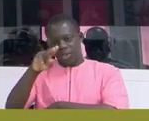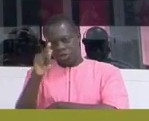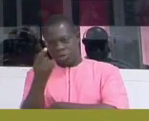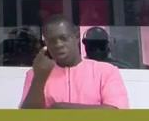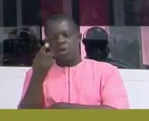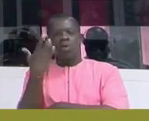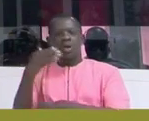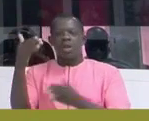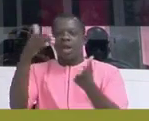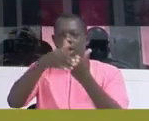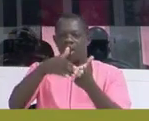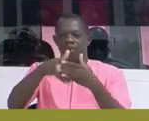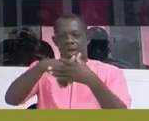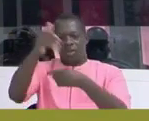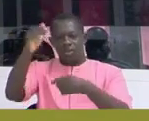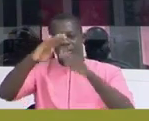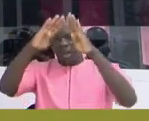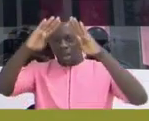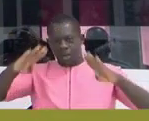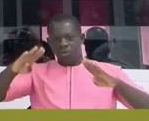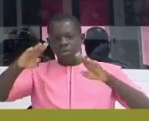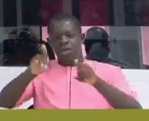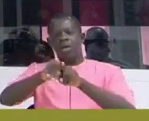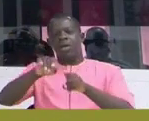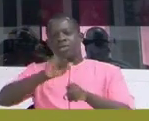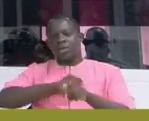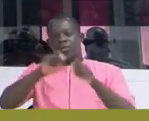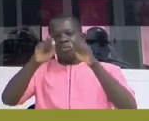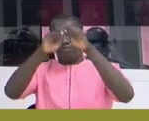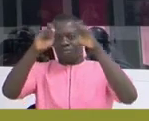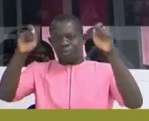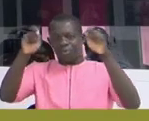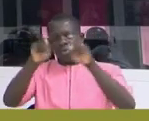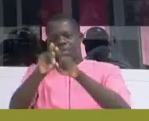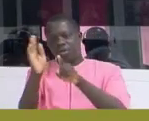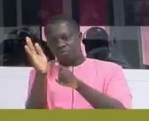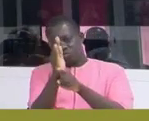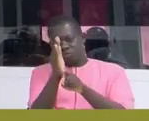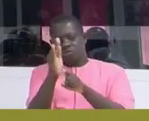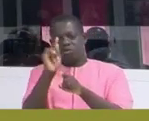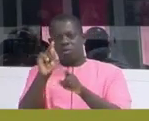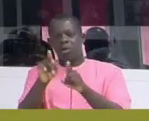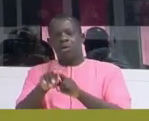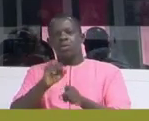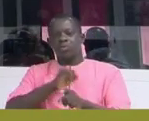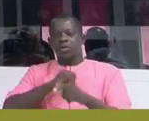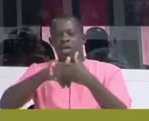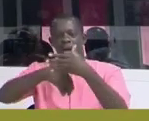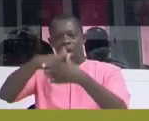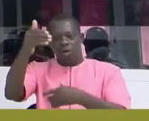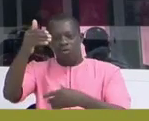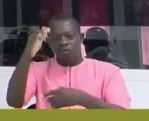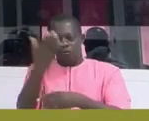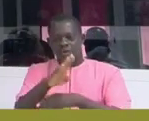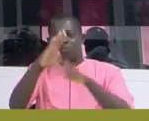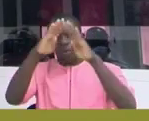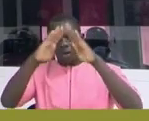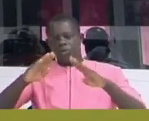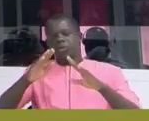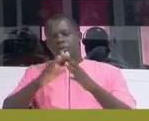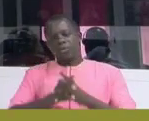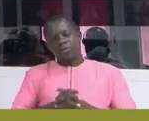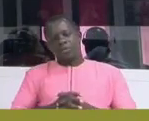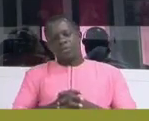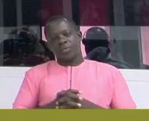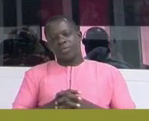again. When we got to his or at that time, he just parted his curtains and he was on